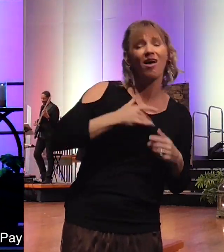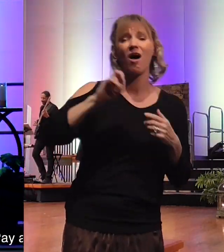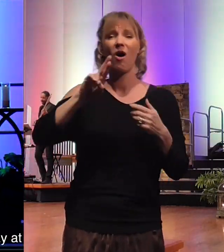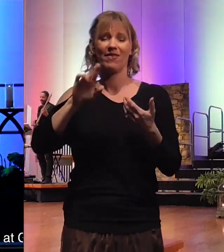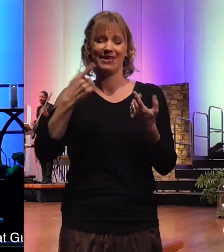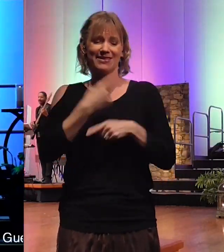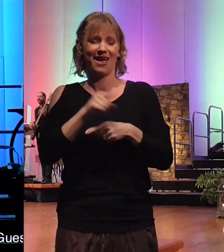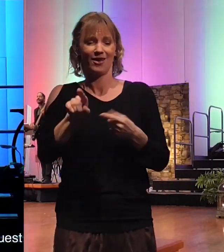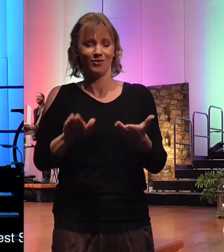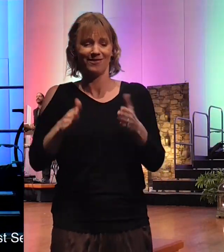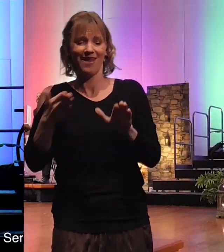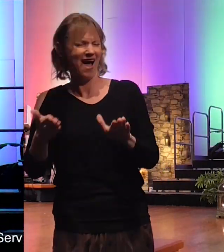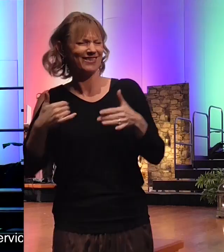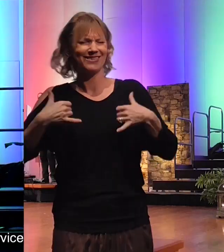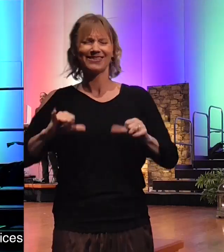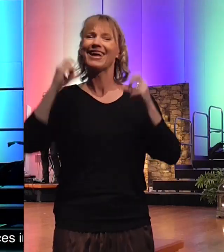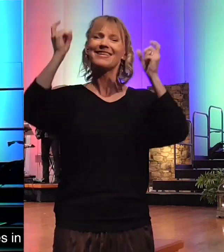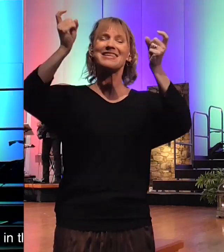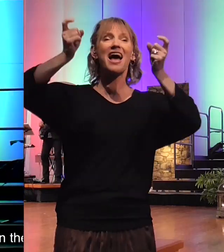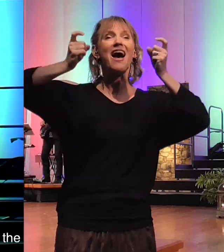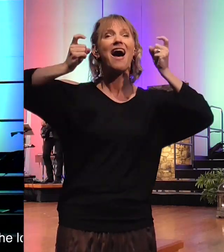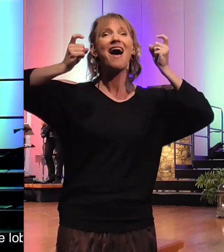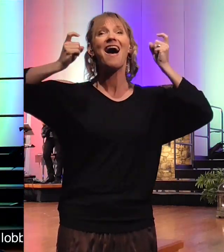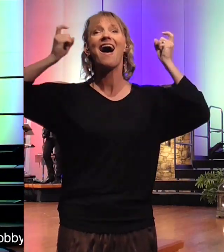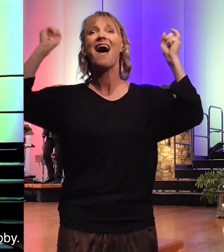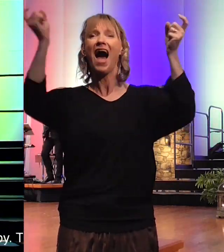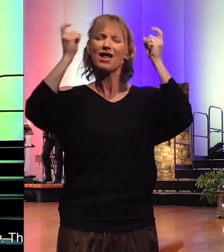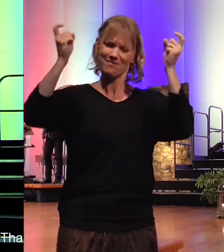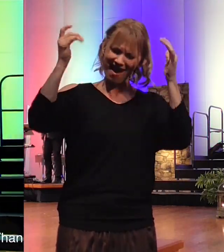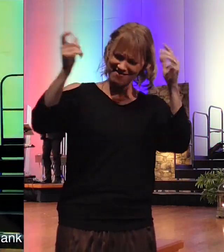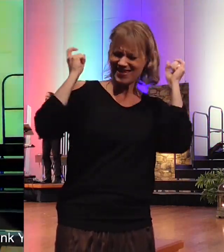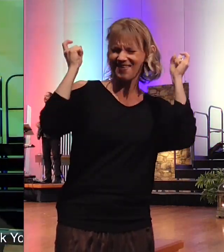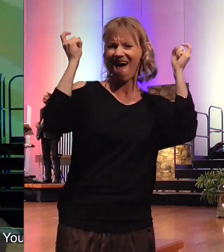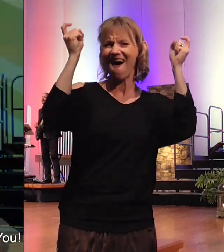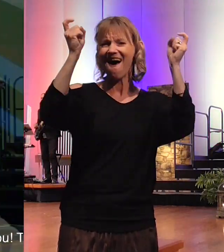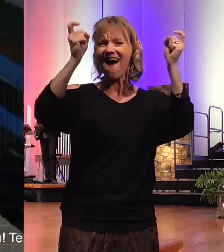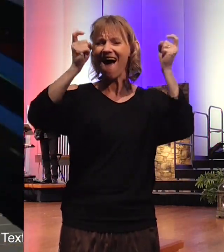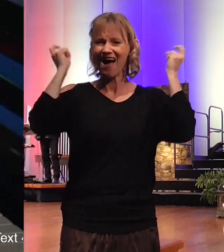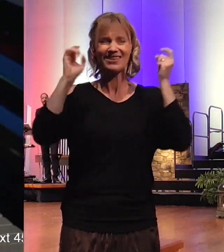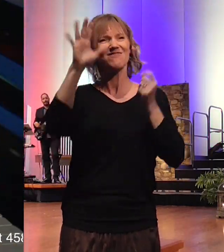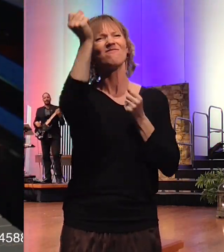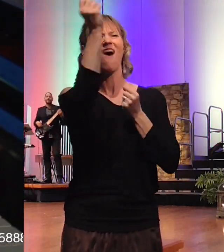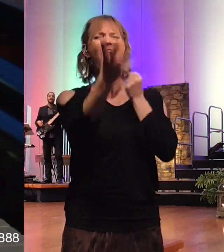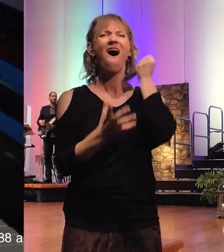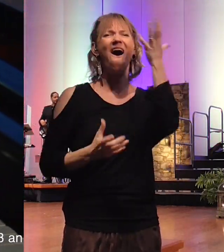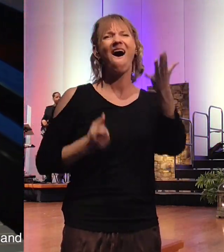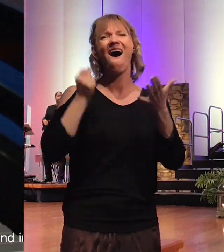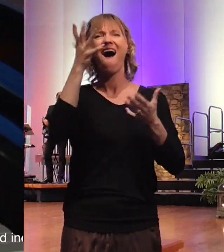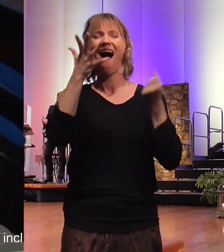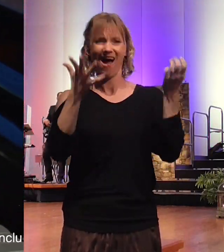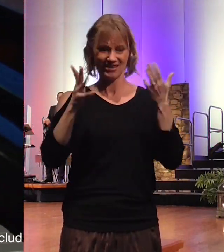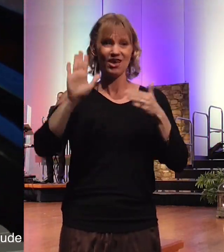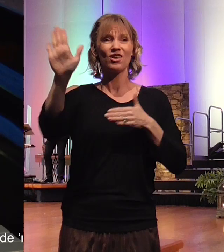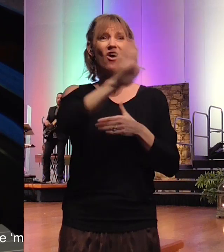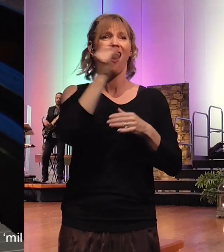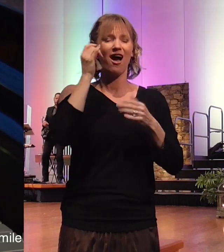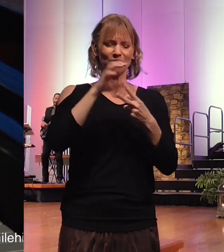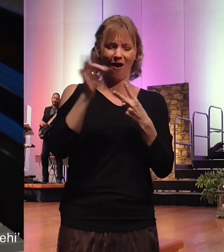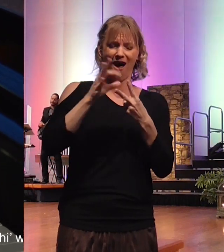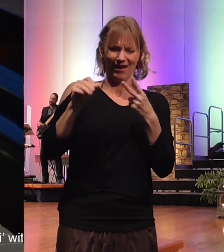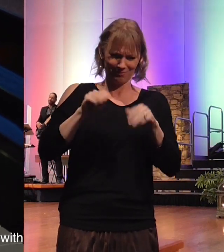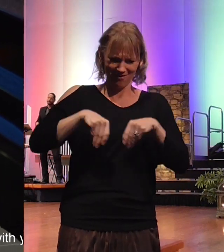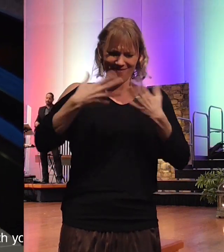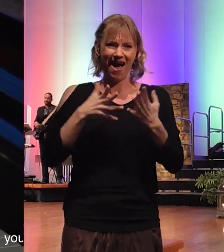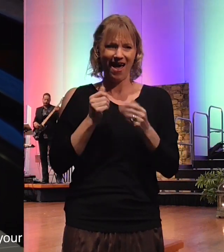a celebration to rejoice, to use your voice and give way to any old choice. Whatever